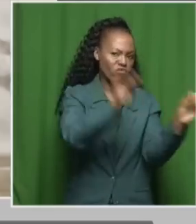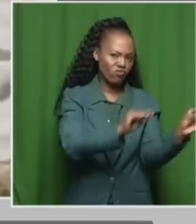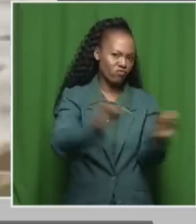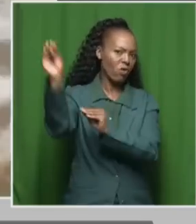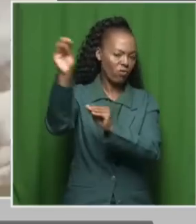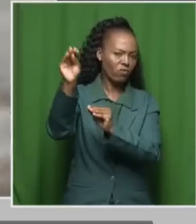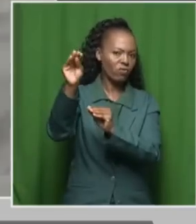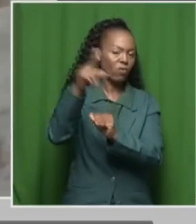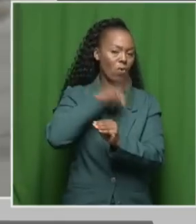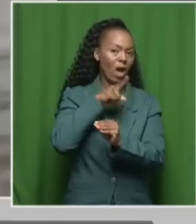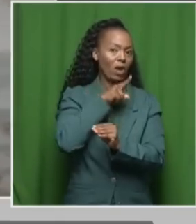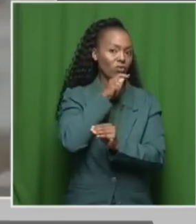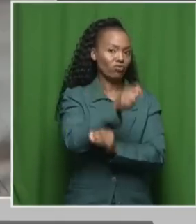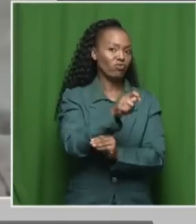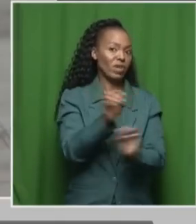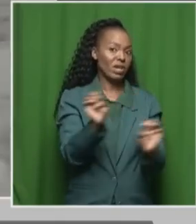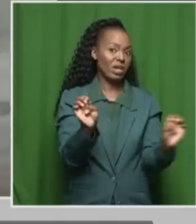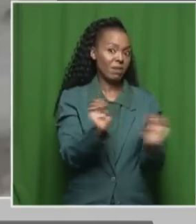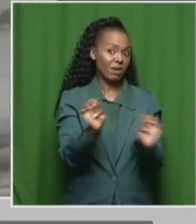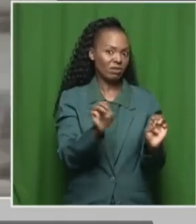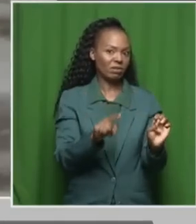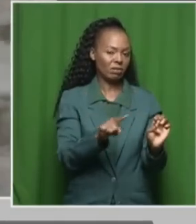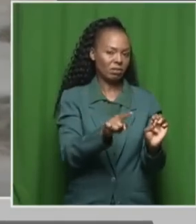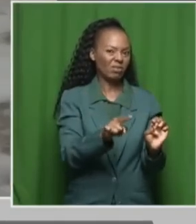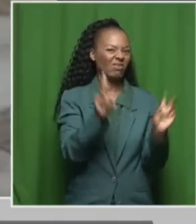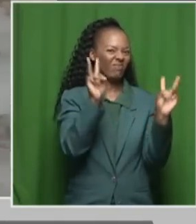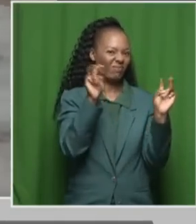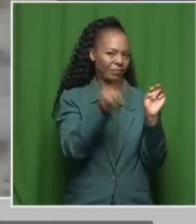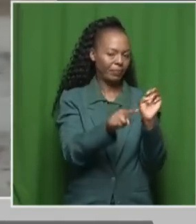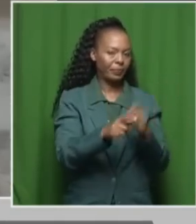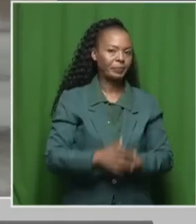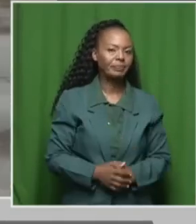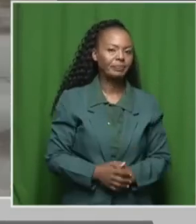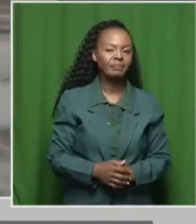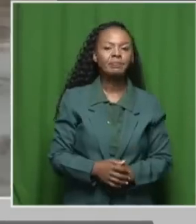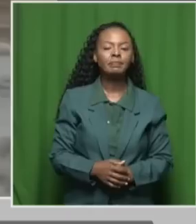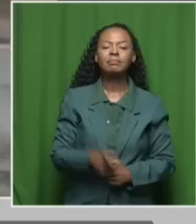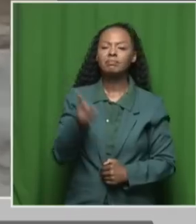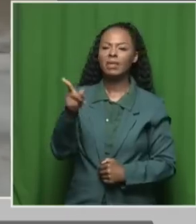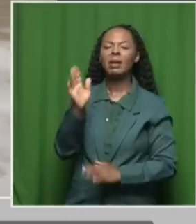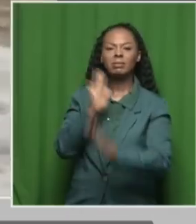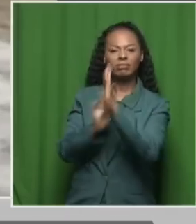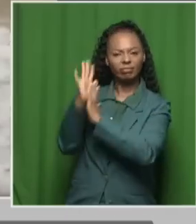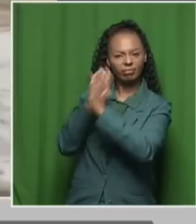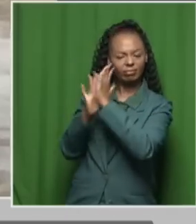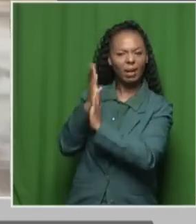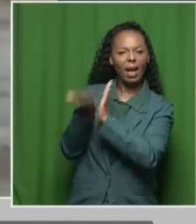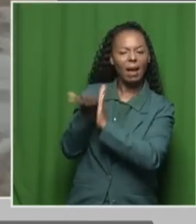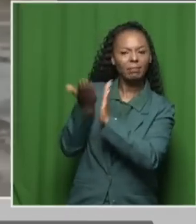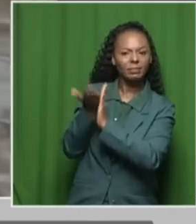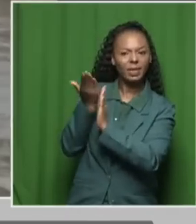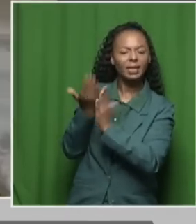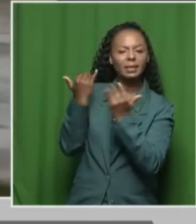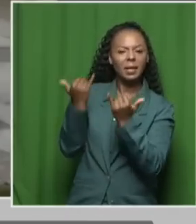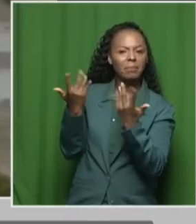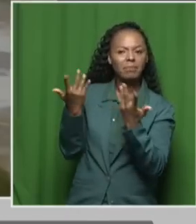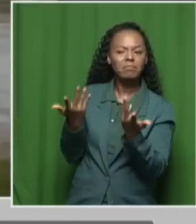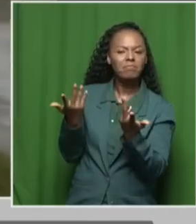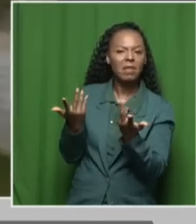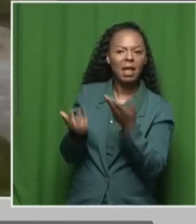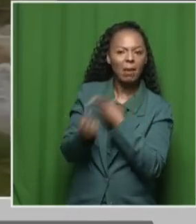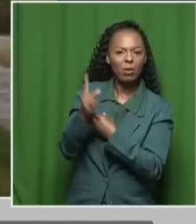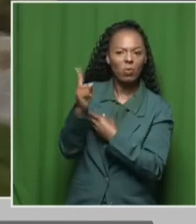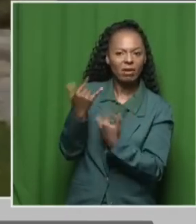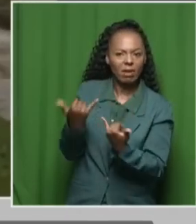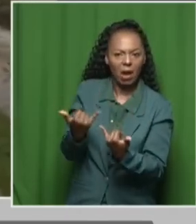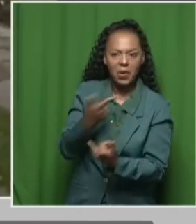and it's a quick relief. So if you could just give us a quick update on the current situation weather-wise, because